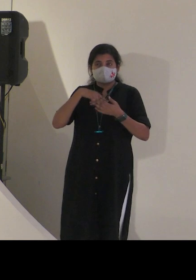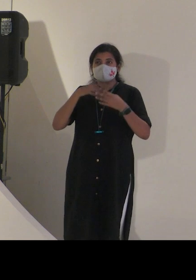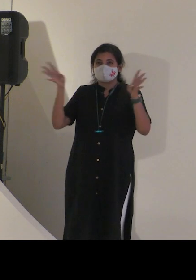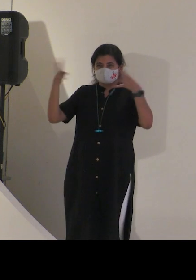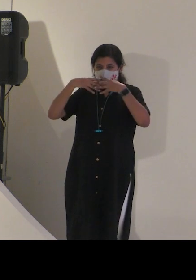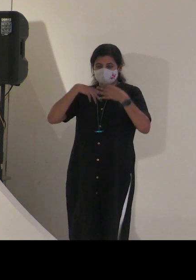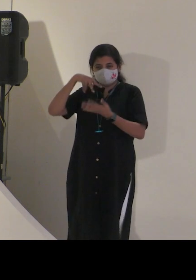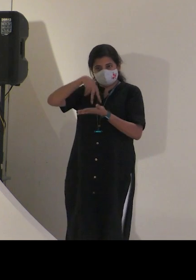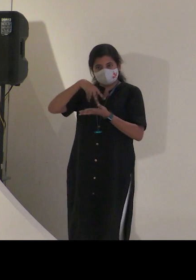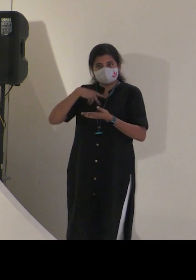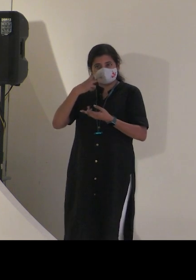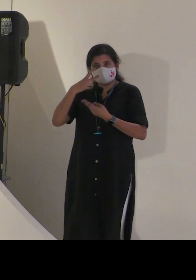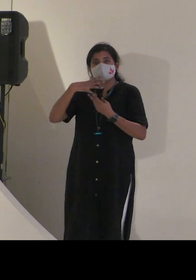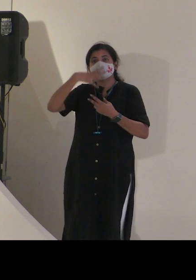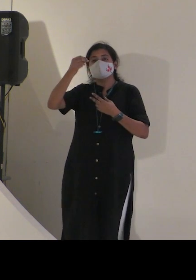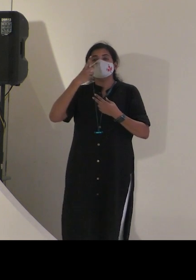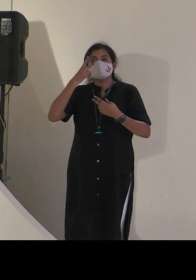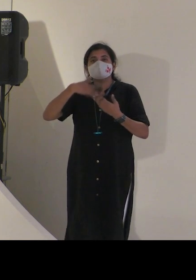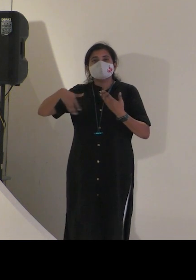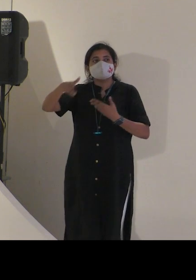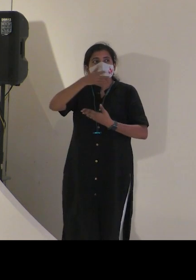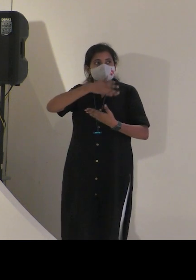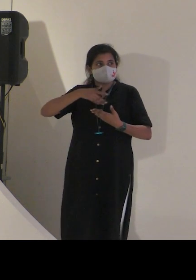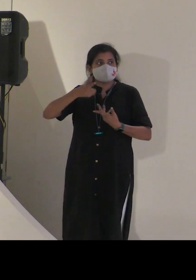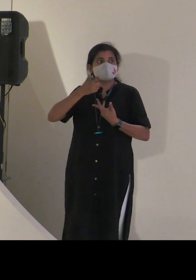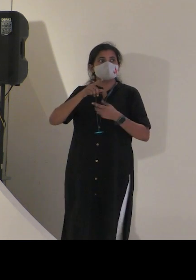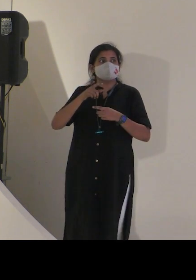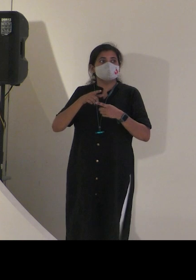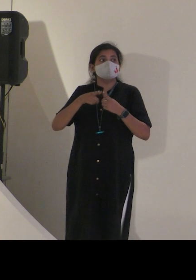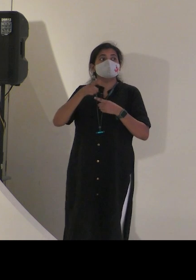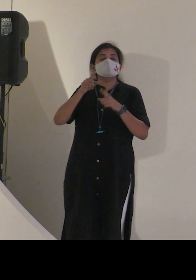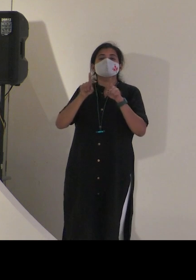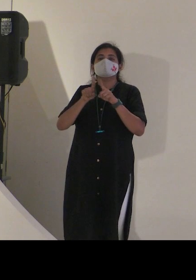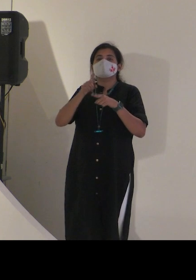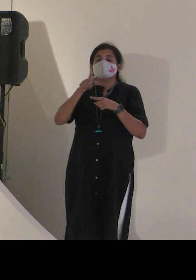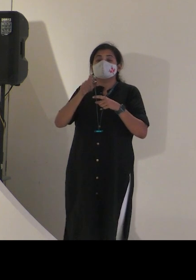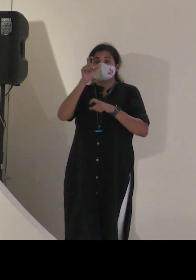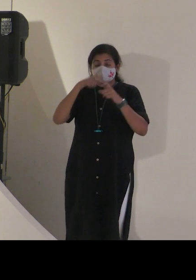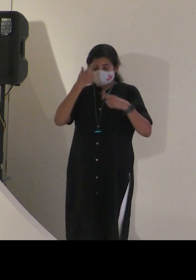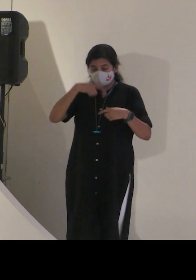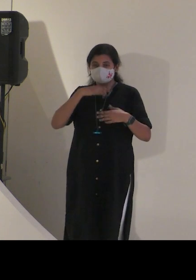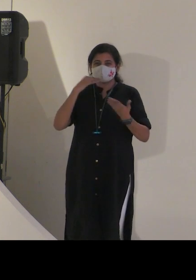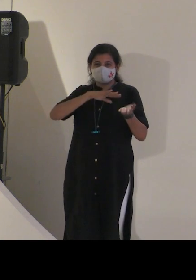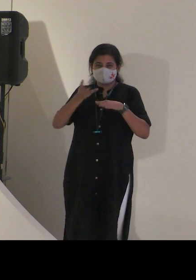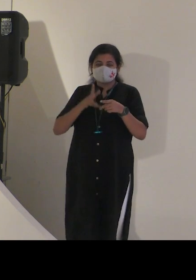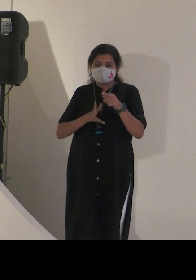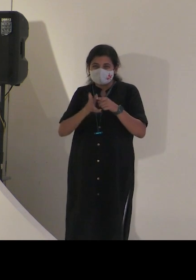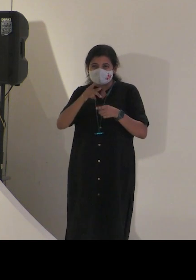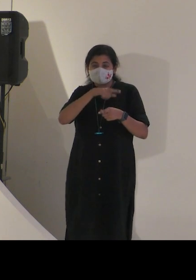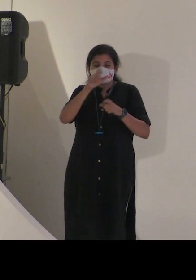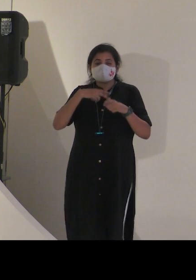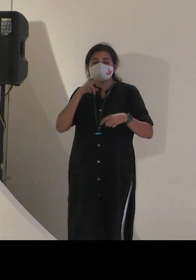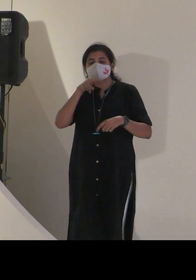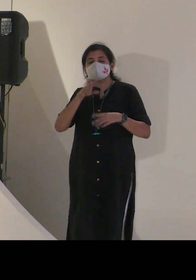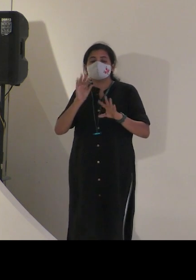is the embalming center, where the bodies are prepared before the dissection. So during the COVID pandemic, almost for 2 weeks,